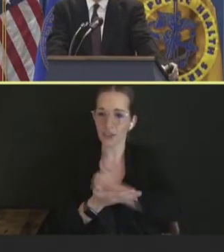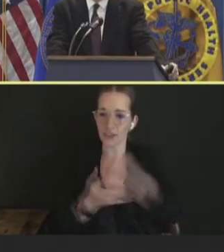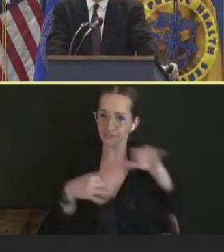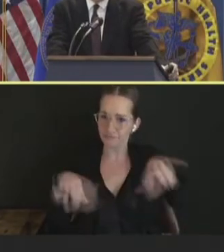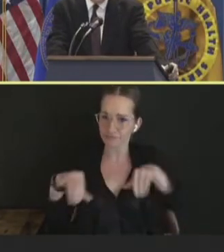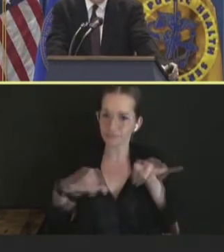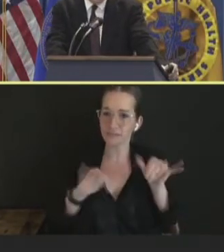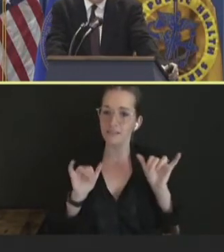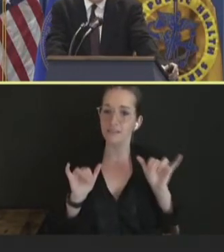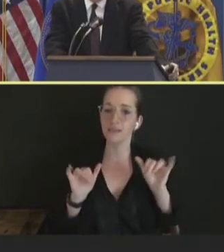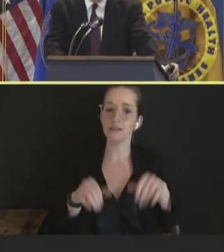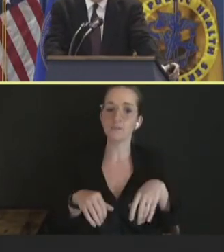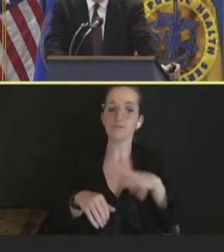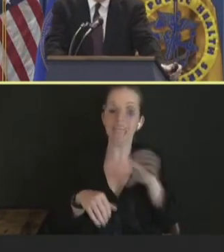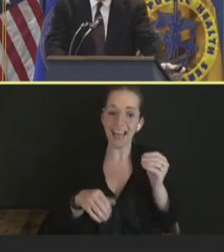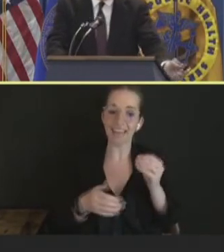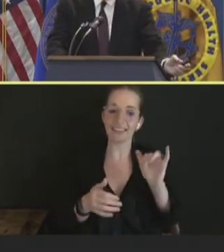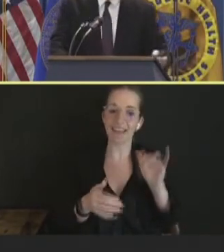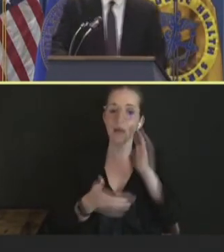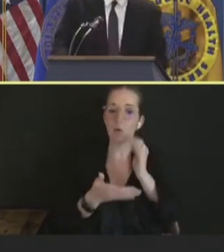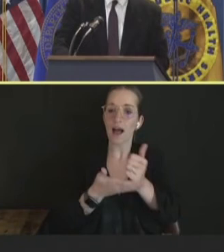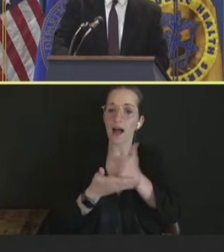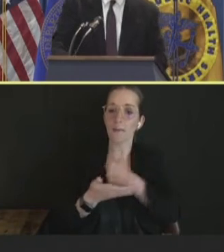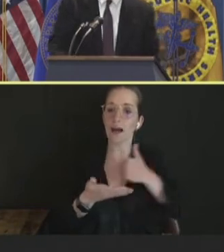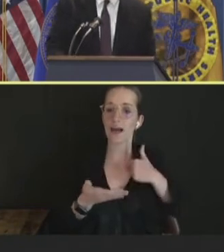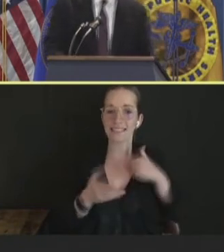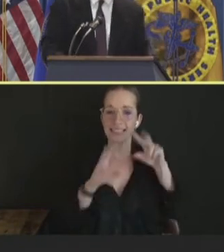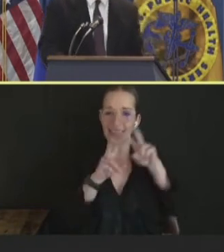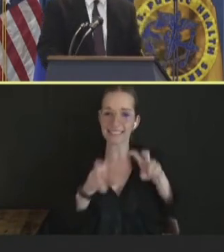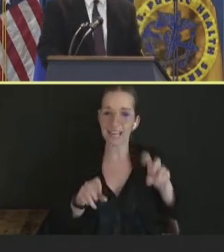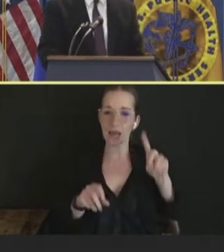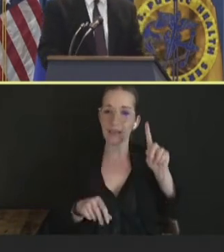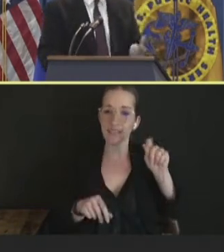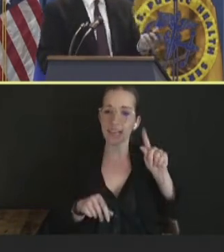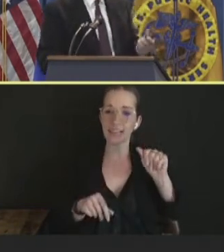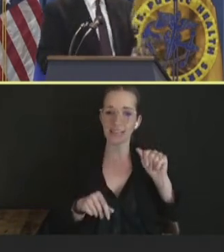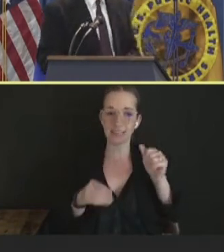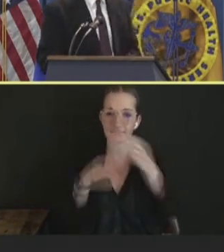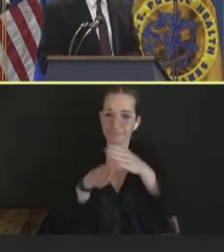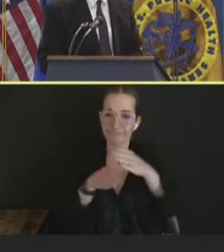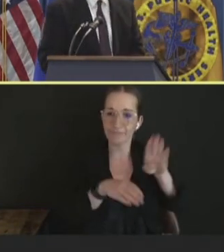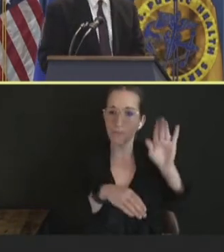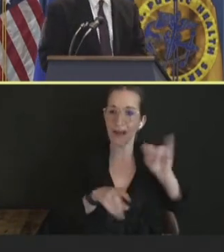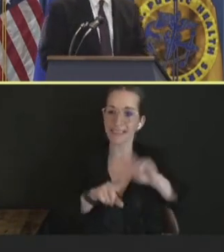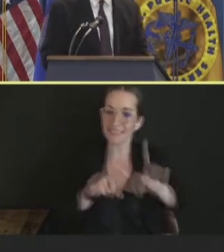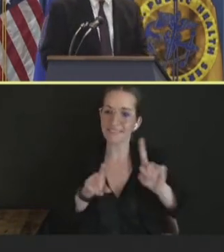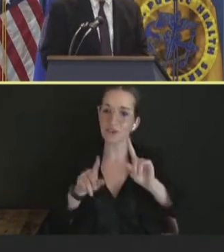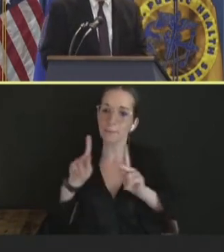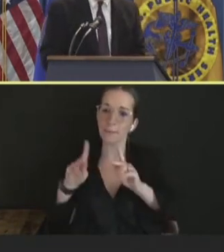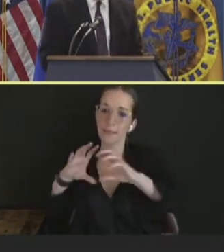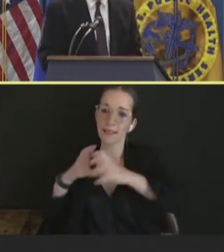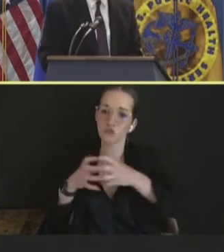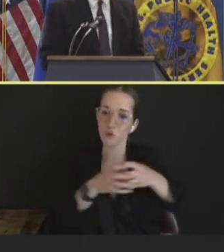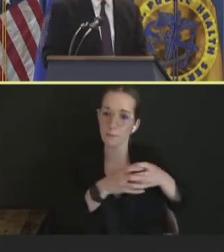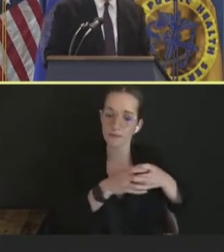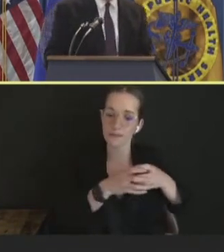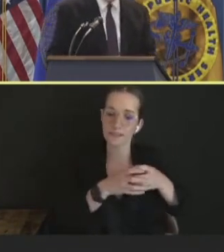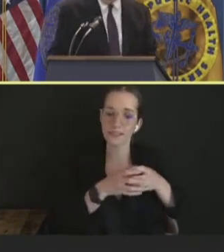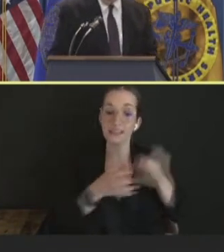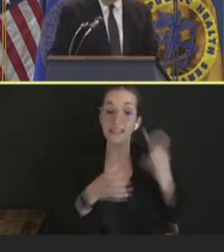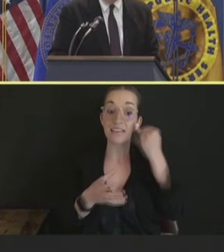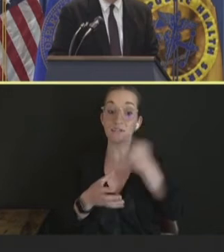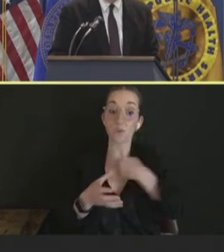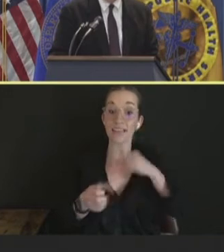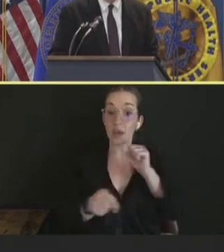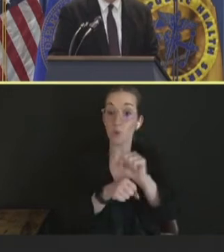to examine that data by subpopulations. And the thought is that if we can work towards this goal, that'll help us to